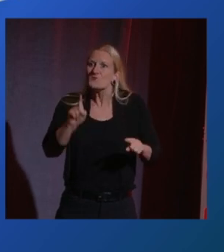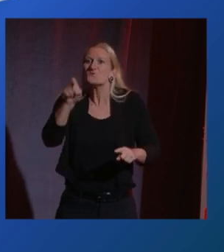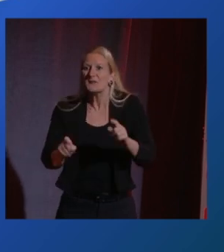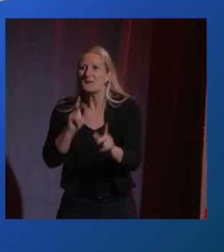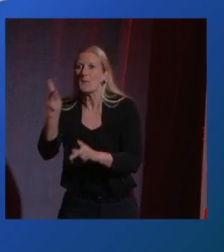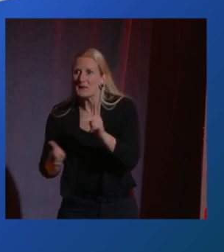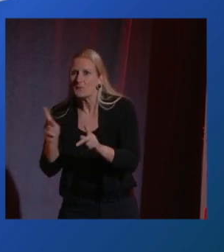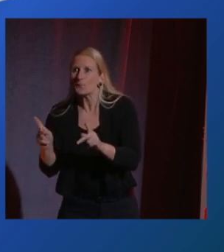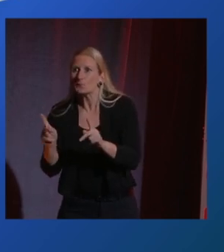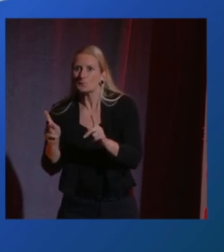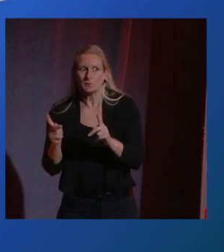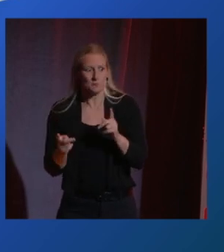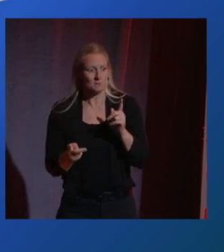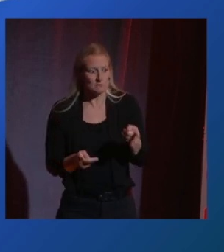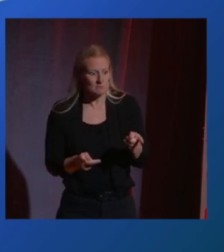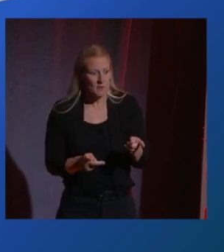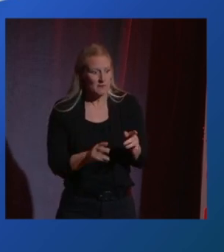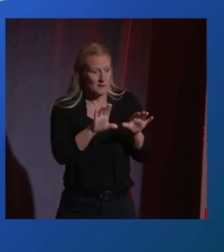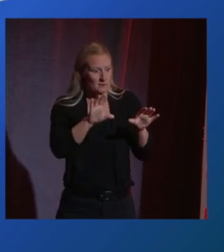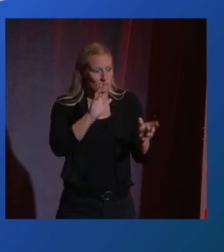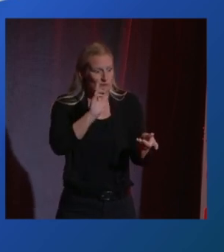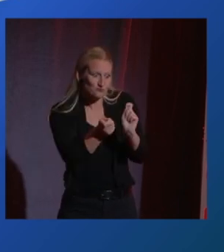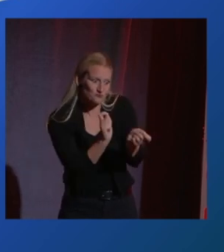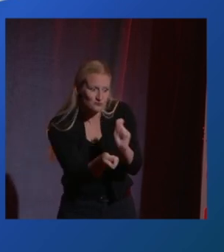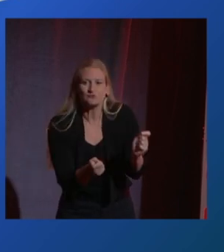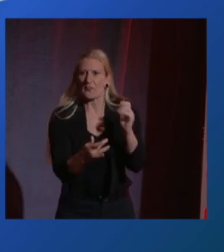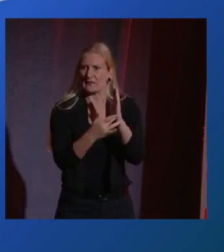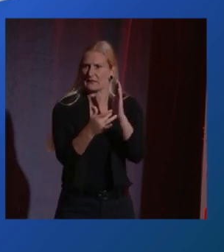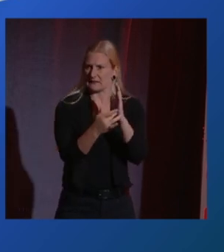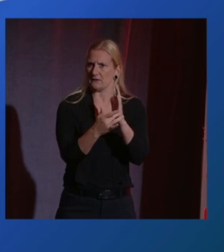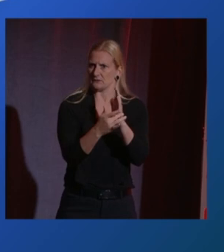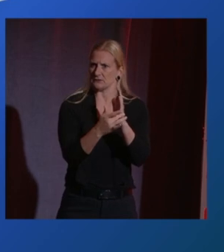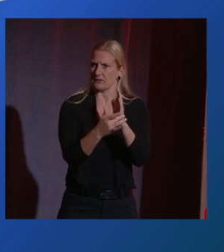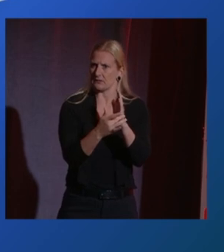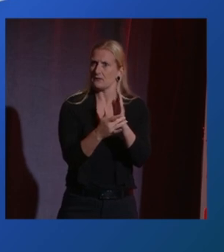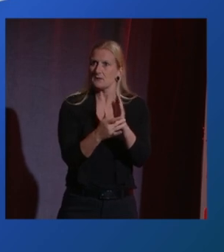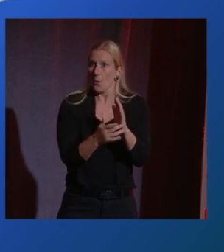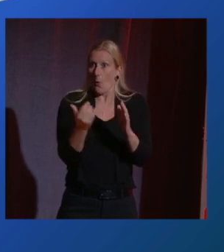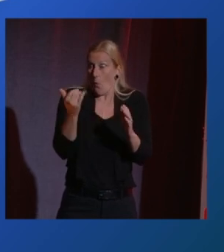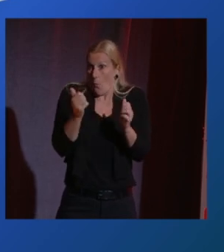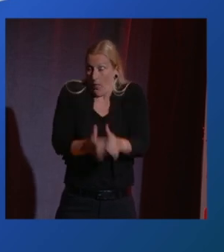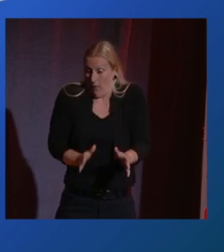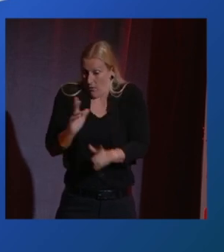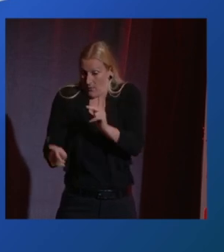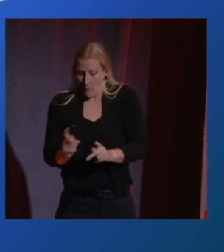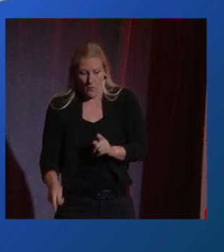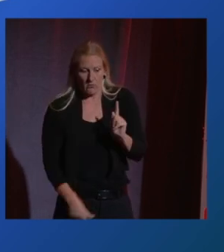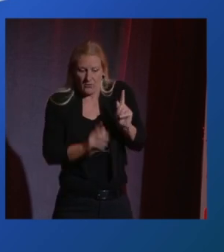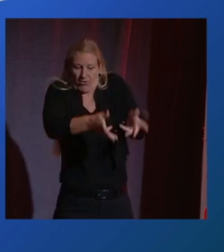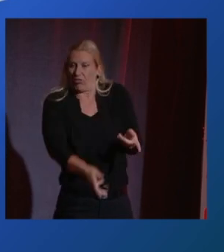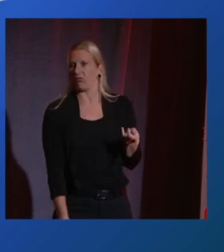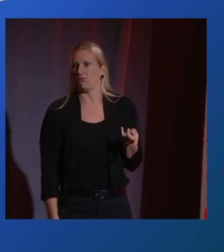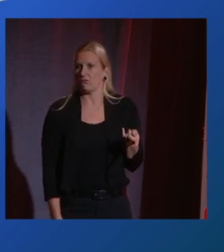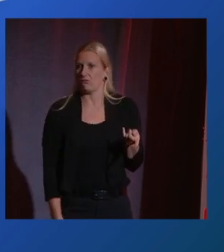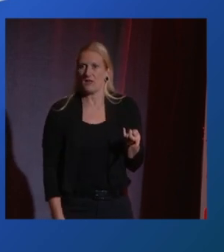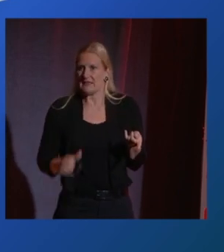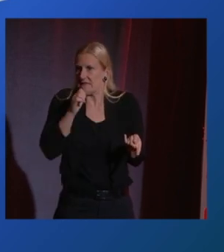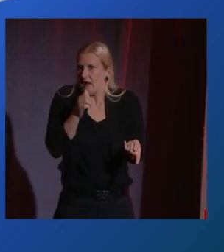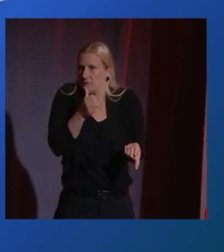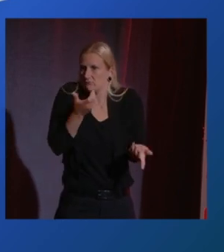tools and that science it wouldn't have happened so I I guess I'll simply say in